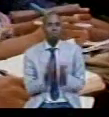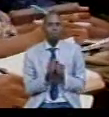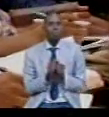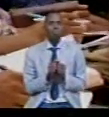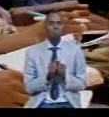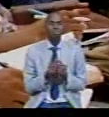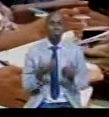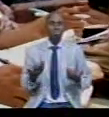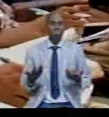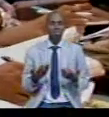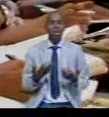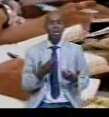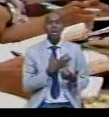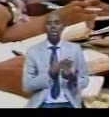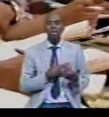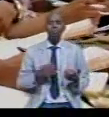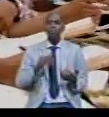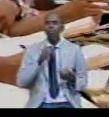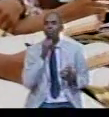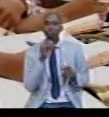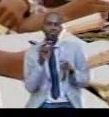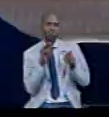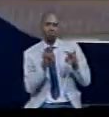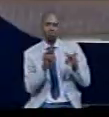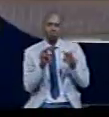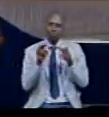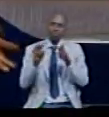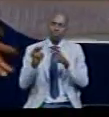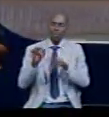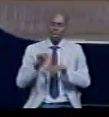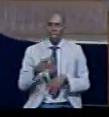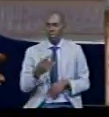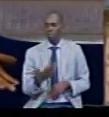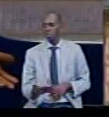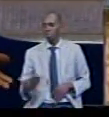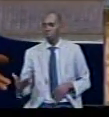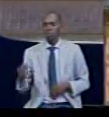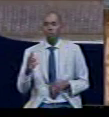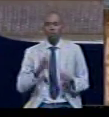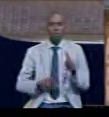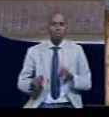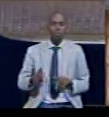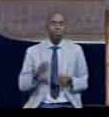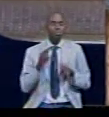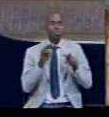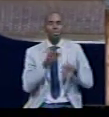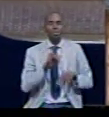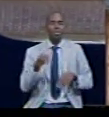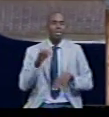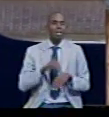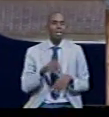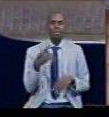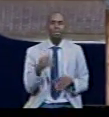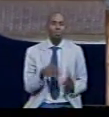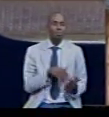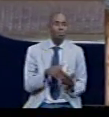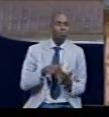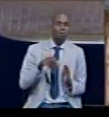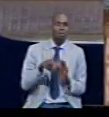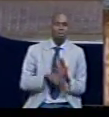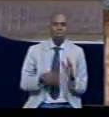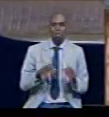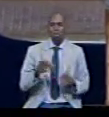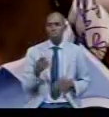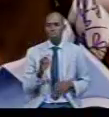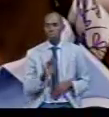not looking at the poverty of the people, the weakness of the women folk, and the weakness of the